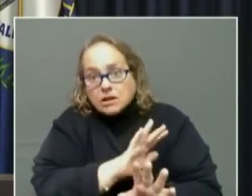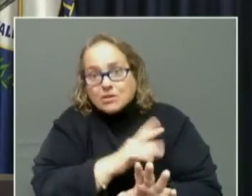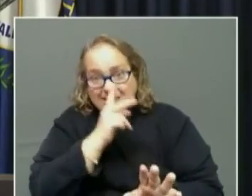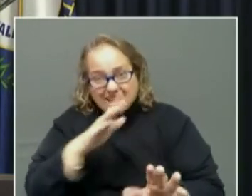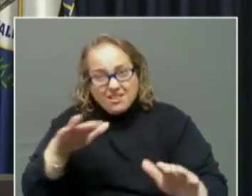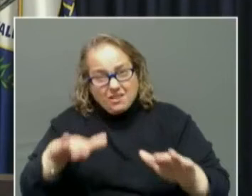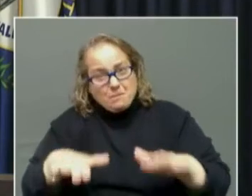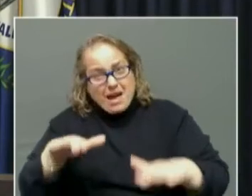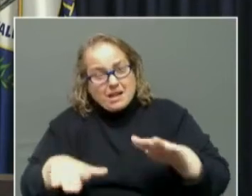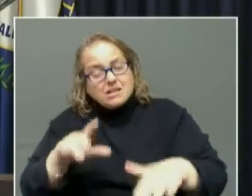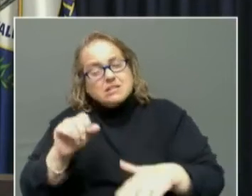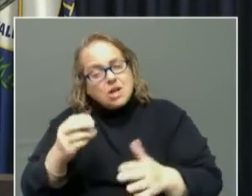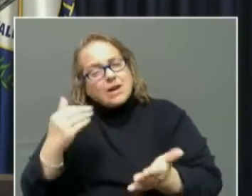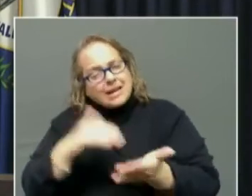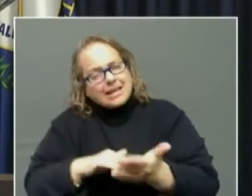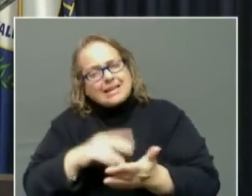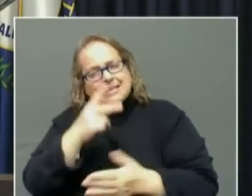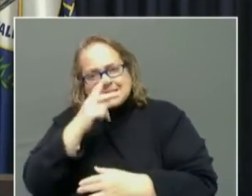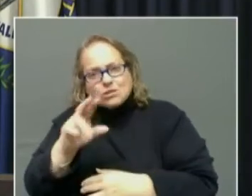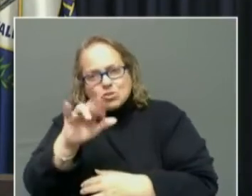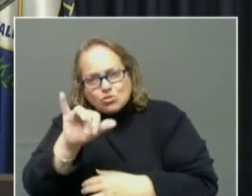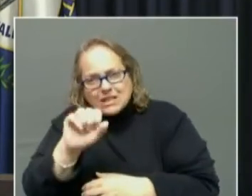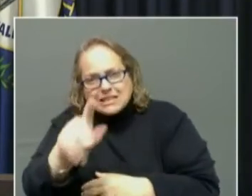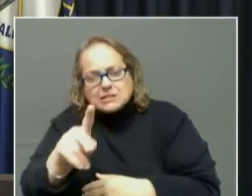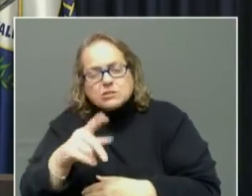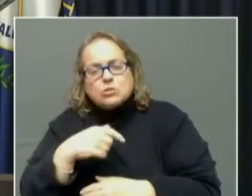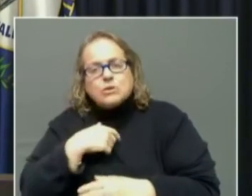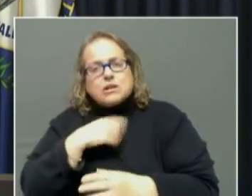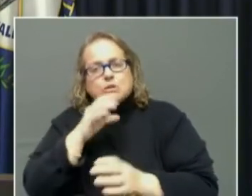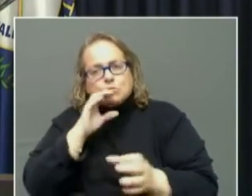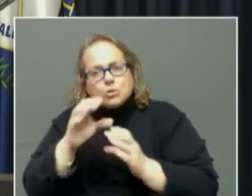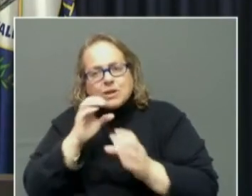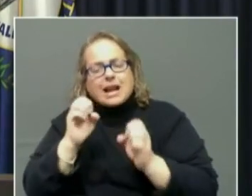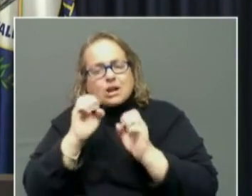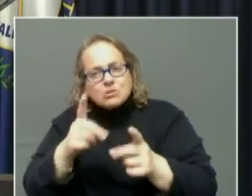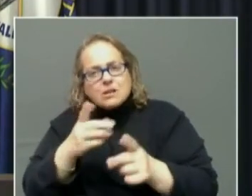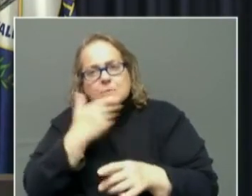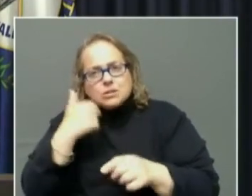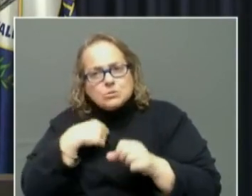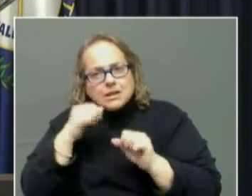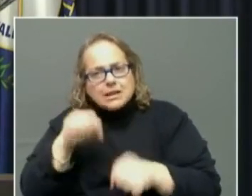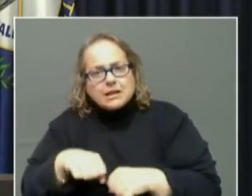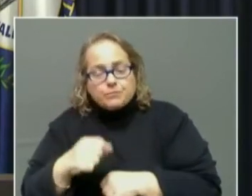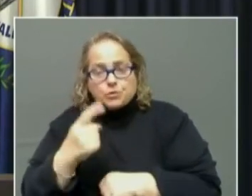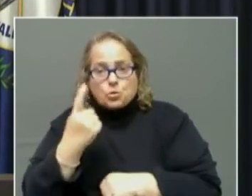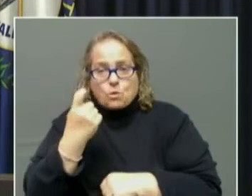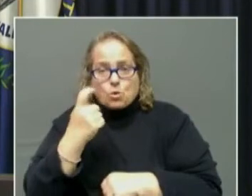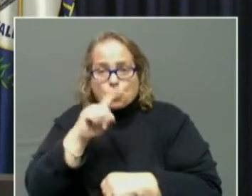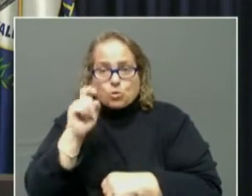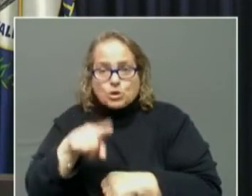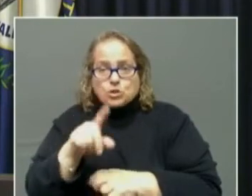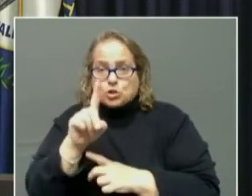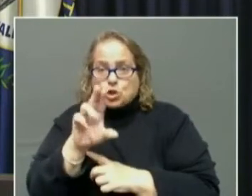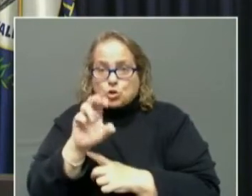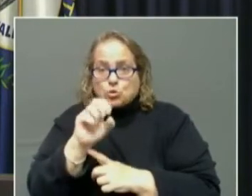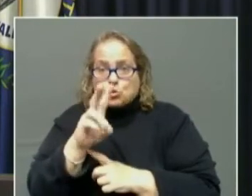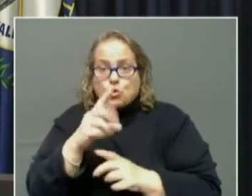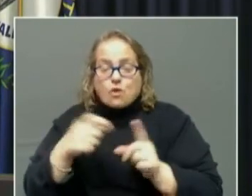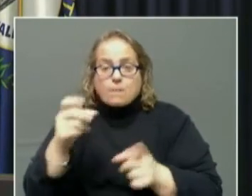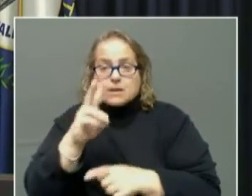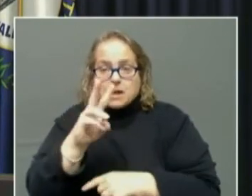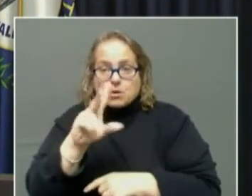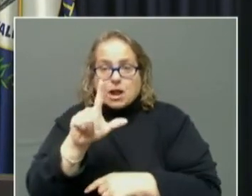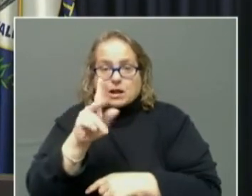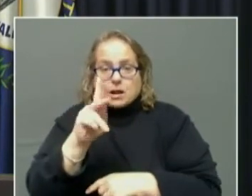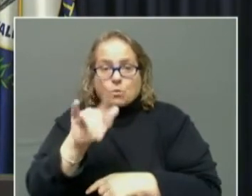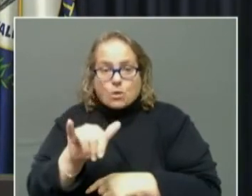the risks, that we communicate and that we educate the best we can. We can do one last question. Drew Gardner from WLKY. Then we will